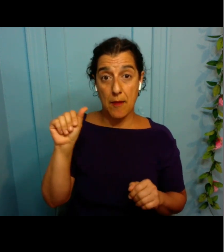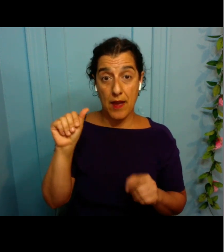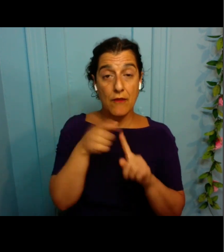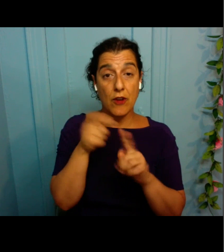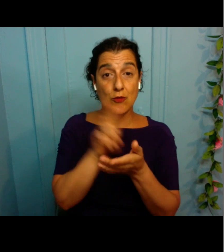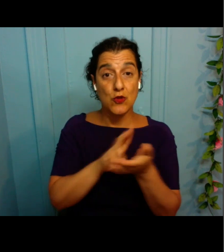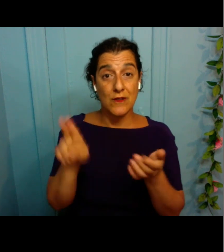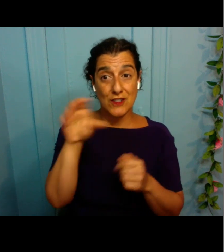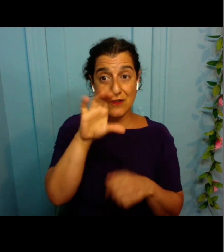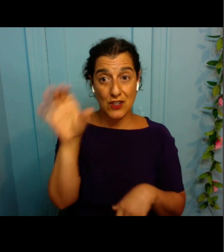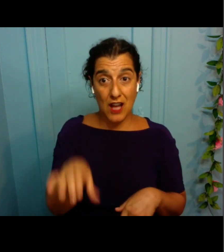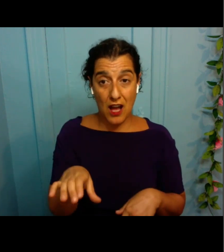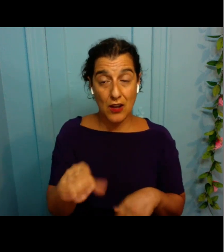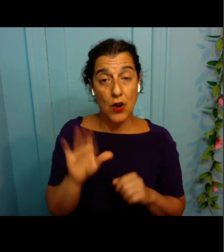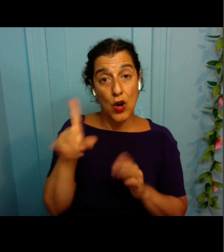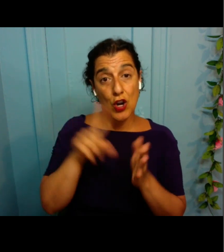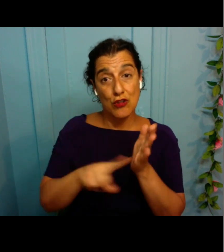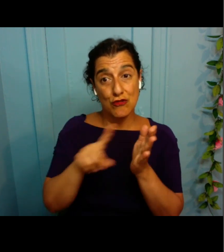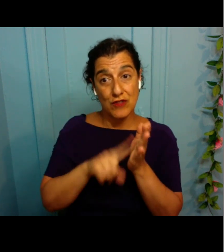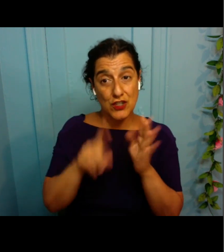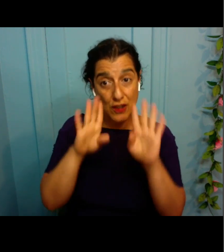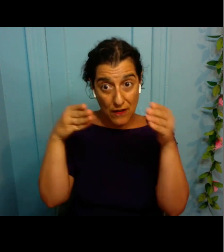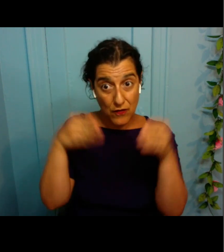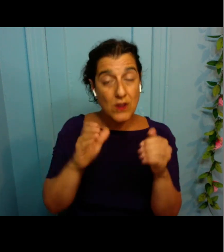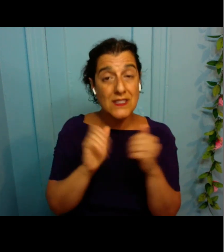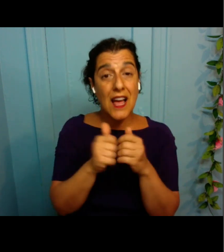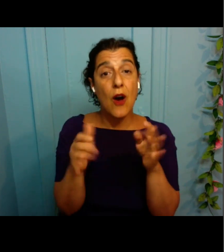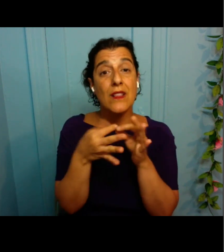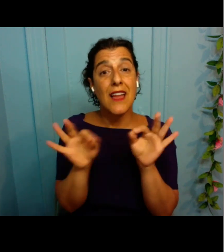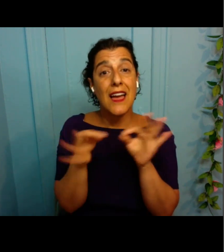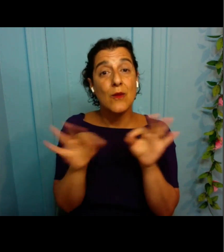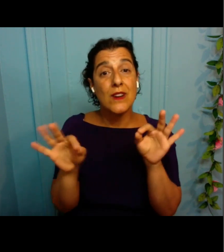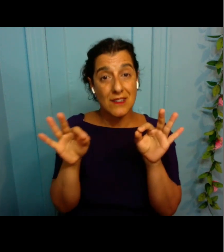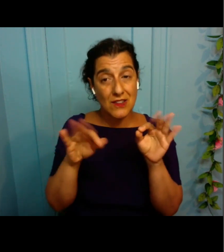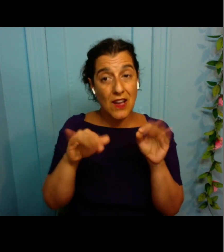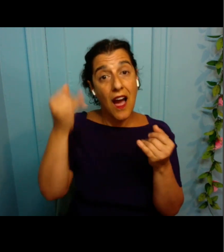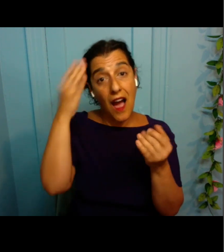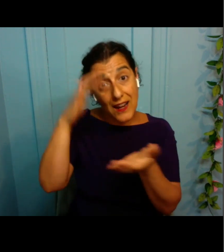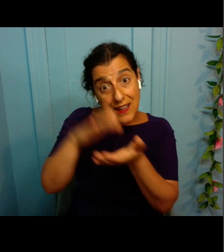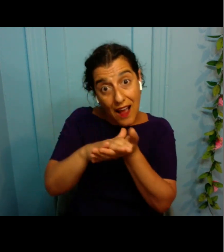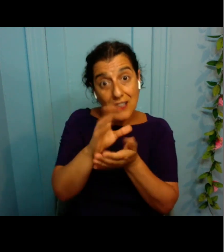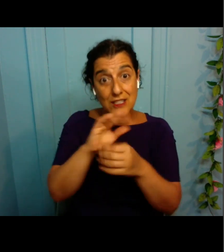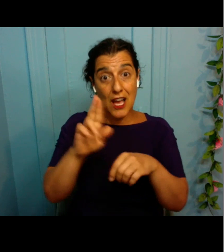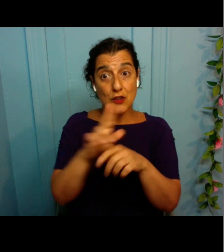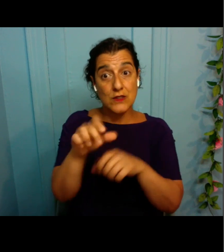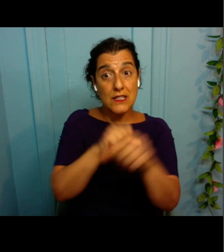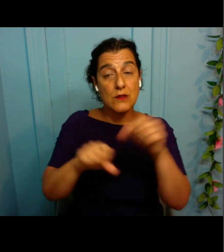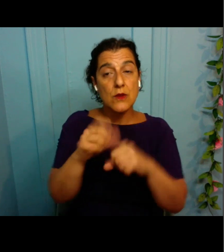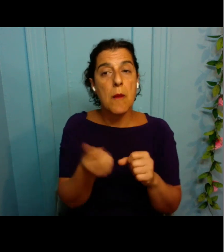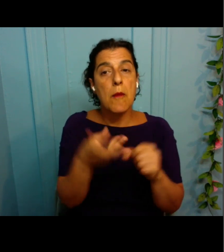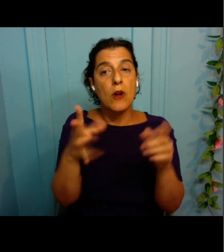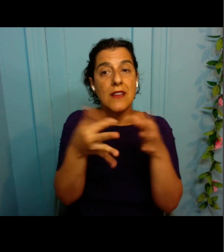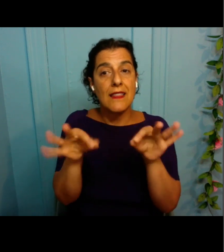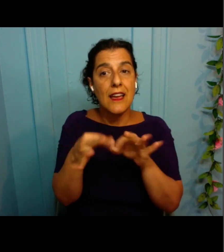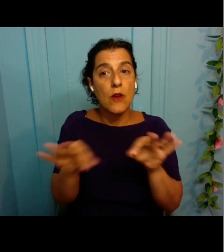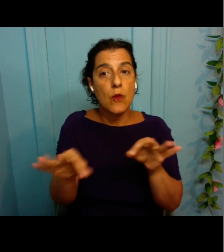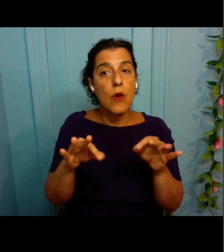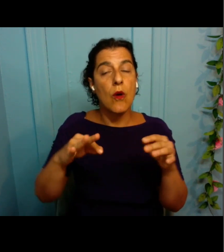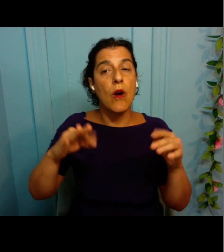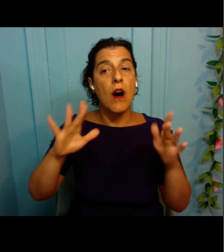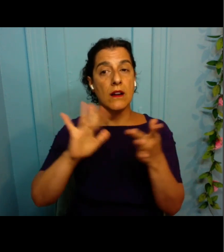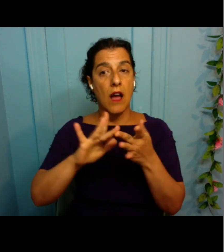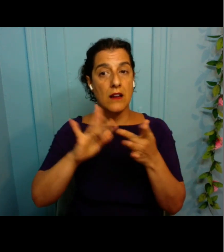Chicago. Her research focuses on how language ideologies and use interact in multilingual contexts to shape patterns of